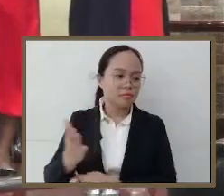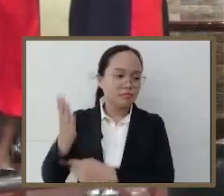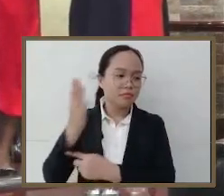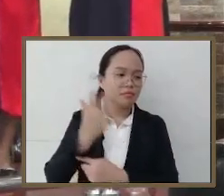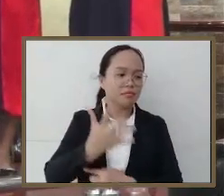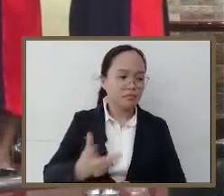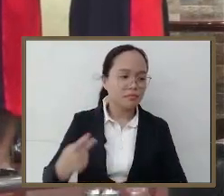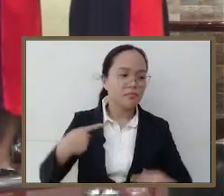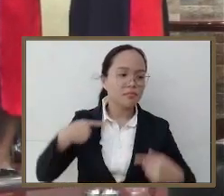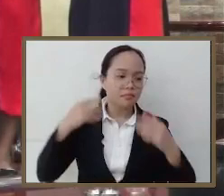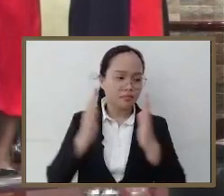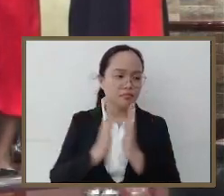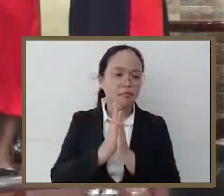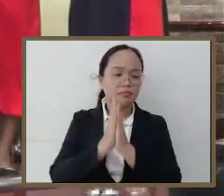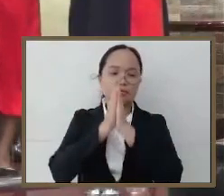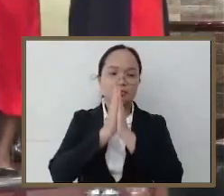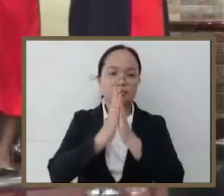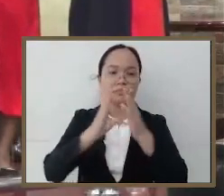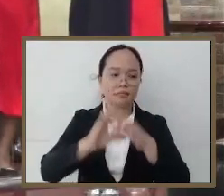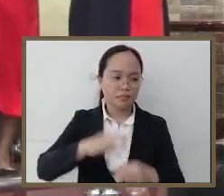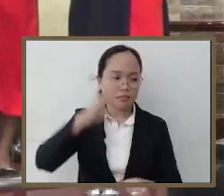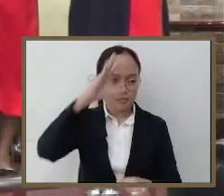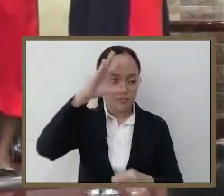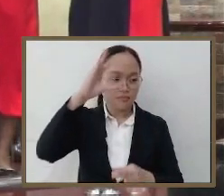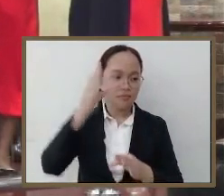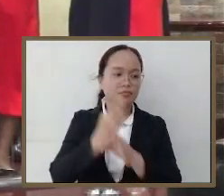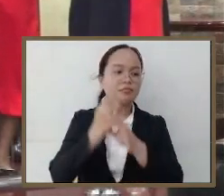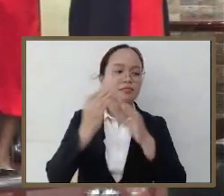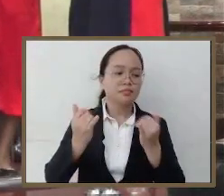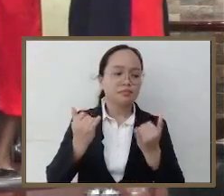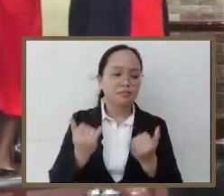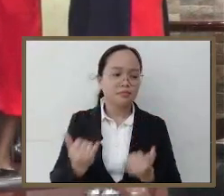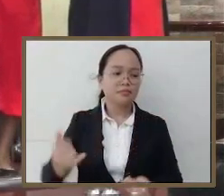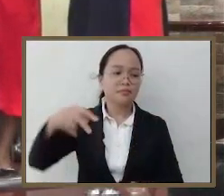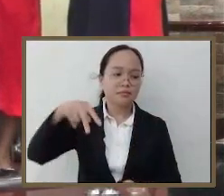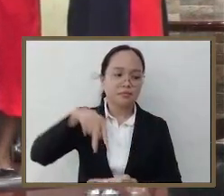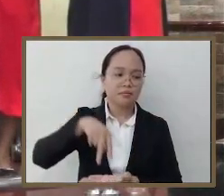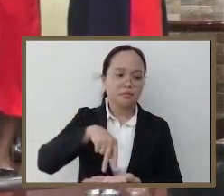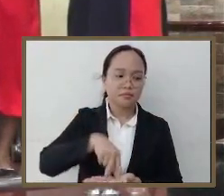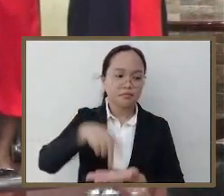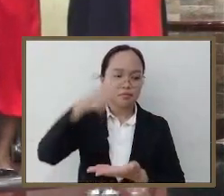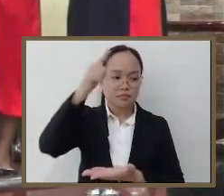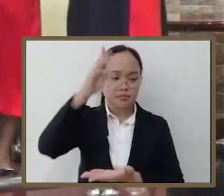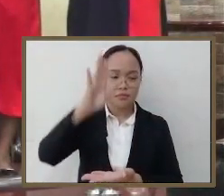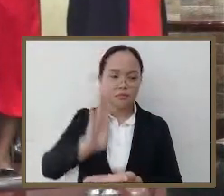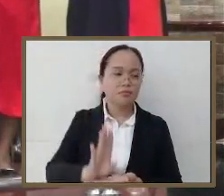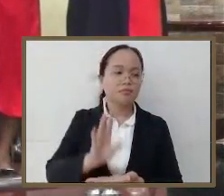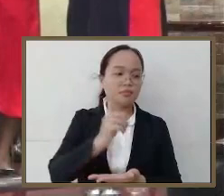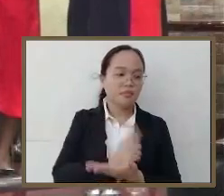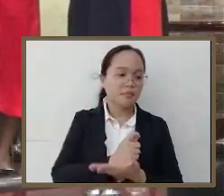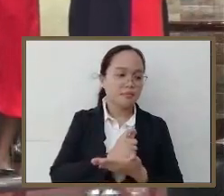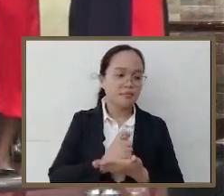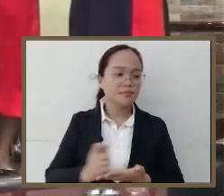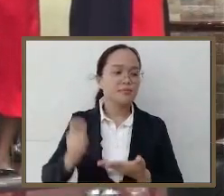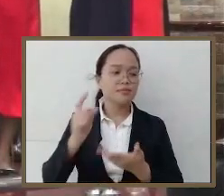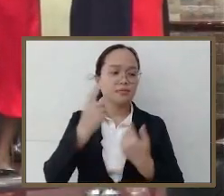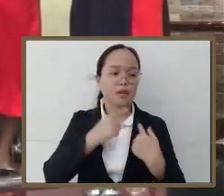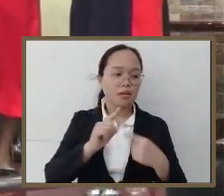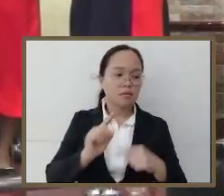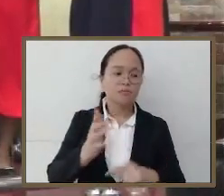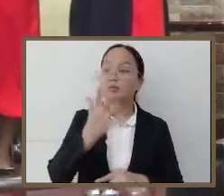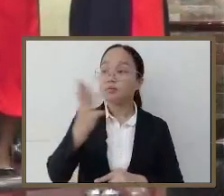we pray the prayer of faith now you're standing on God's truth while